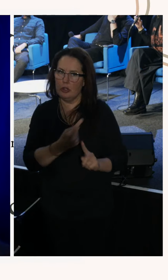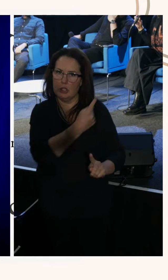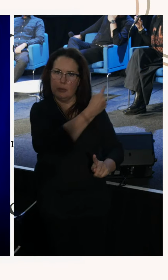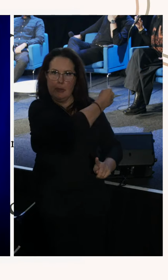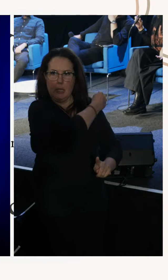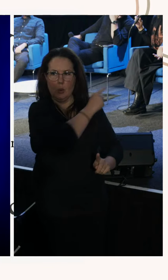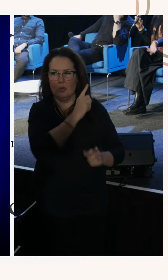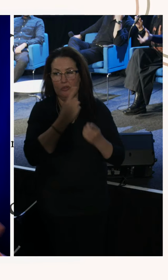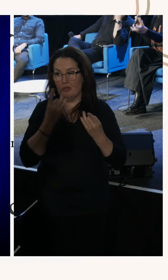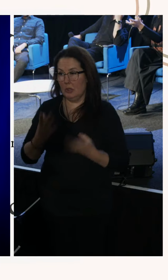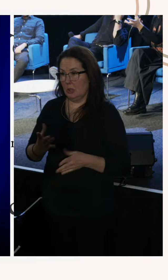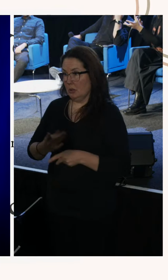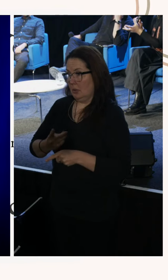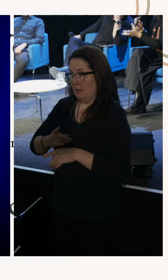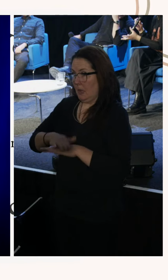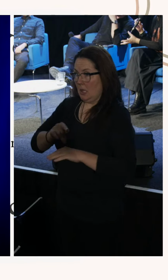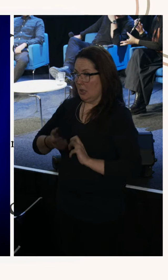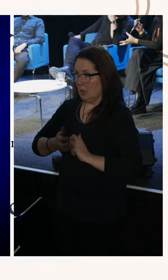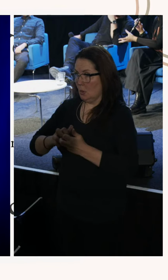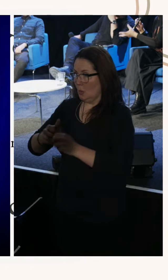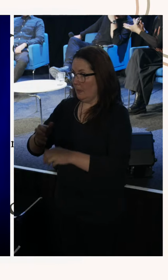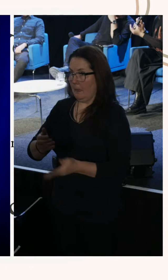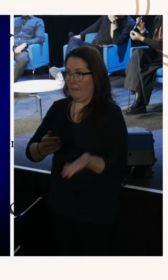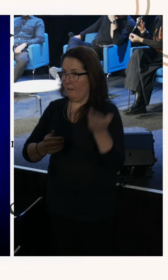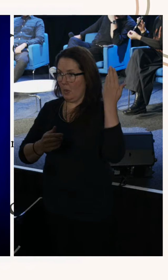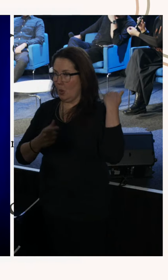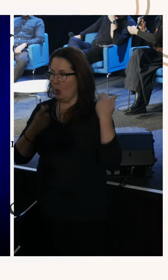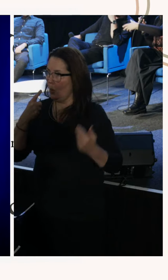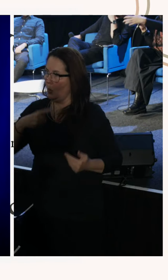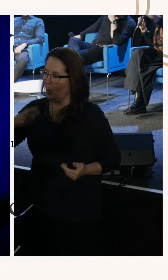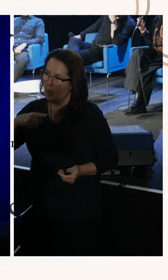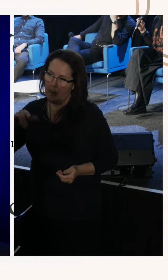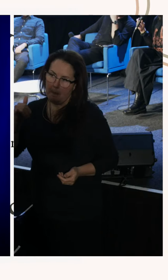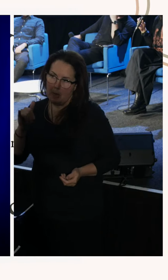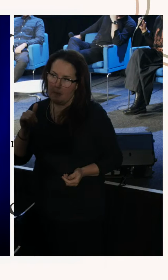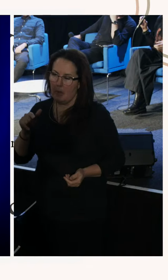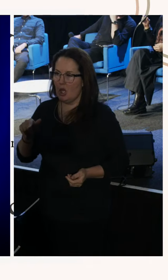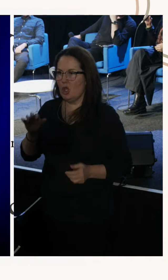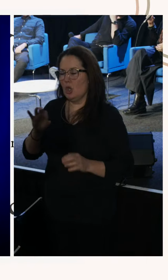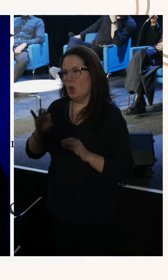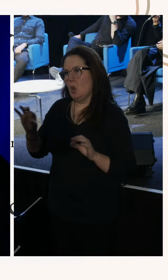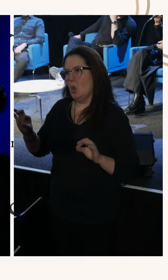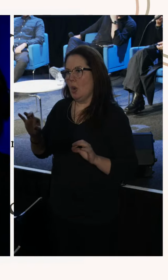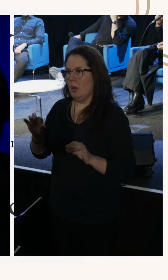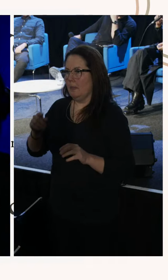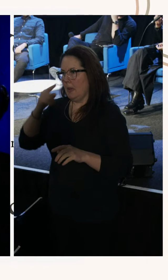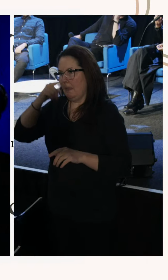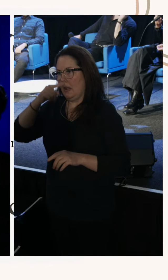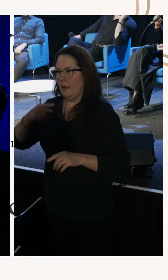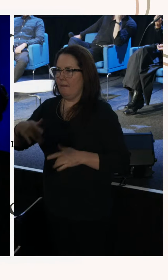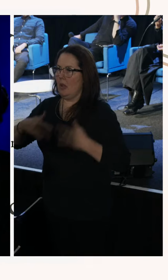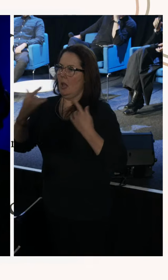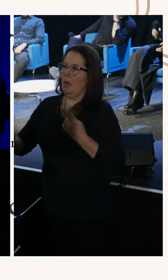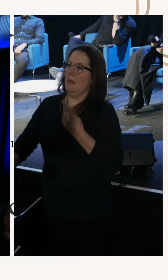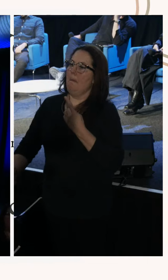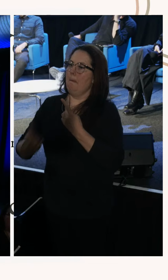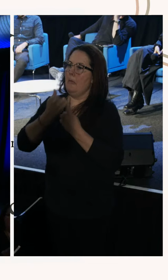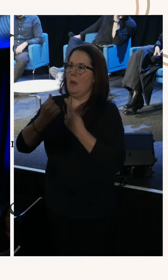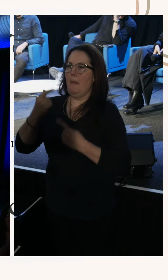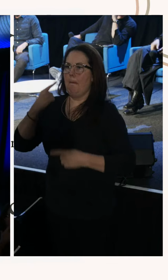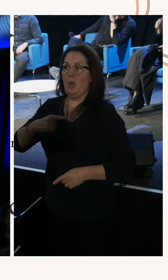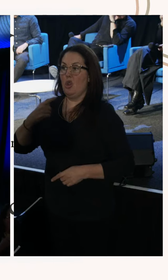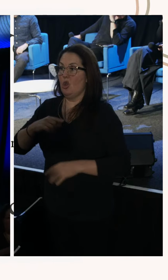issues before and why it perhaps doesn't resonate because it's been said in the past. I don't know, that's a really long way of saying just talk to me.